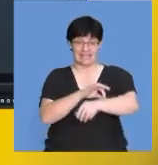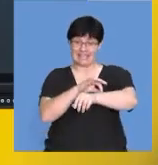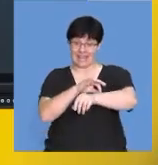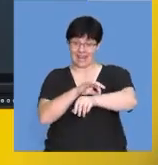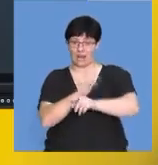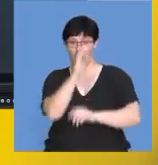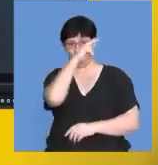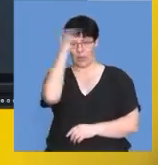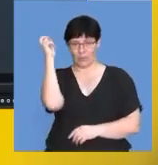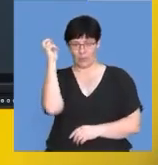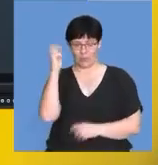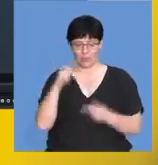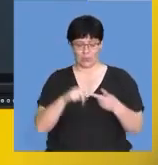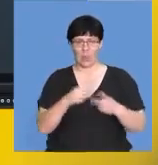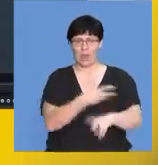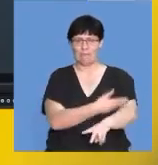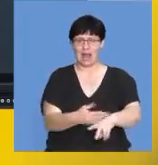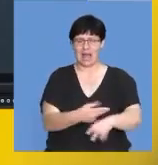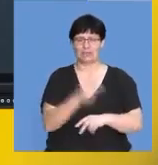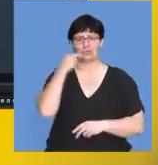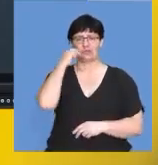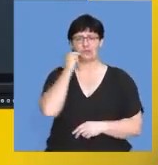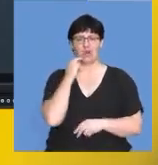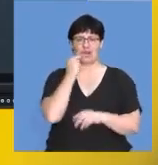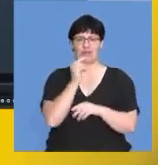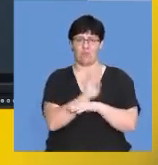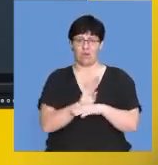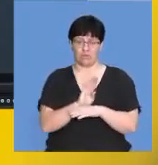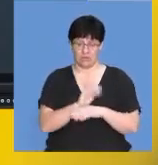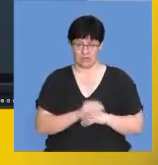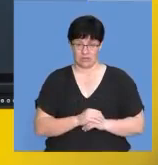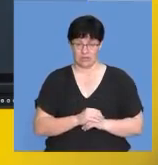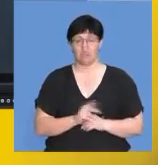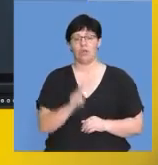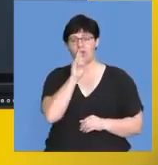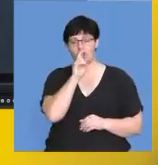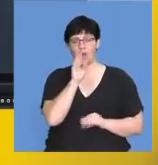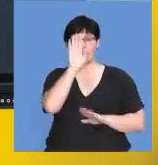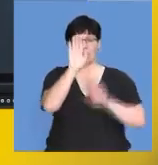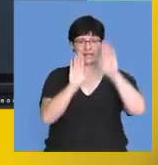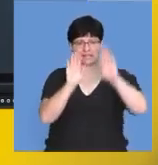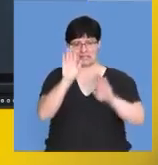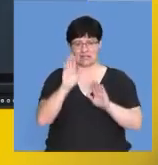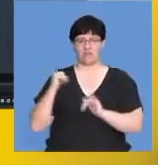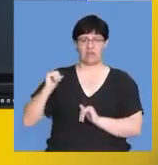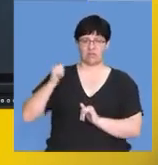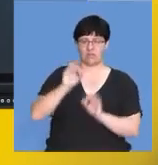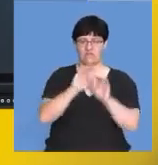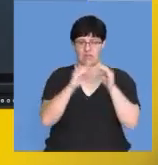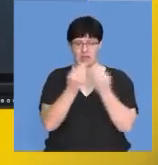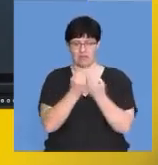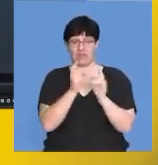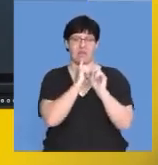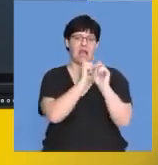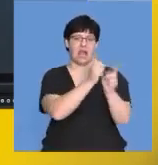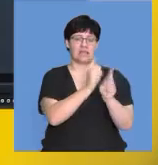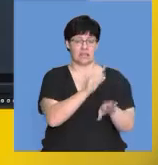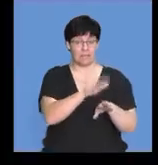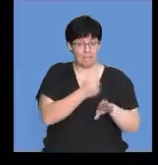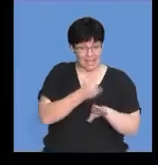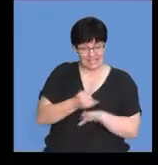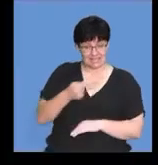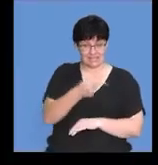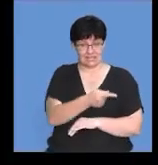appears blue, their blood appears chocolate brown. So let's look at the pattern of inheritance in this family and answer the questions based on that.